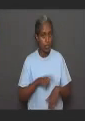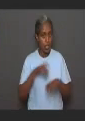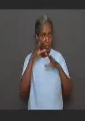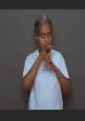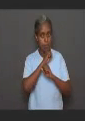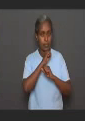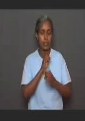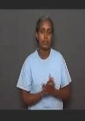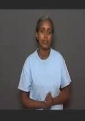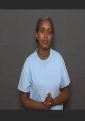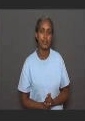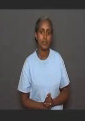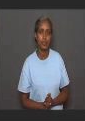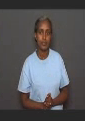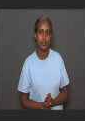Time's up.